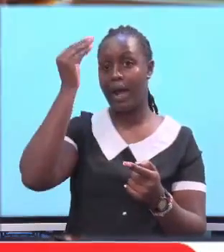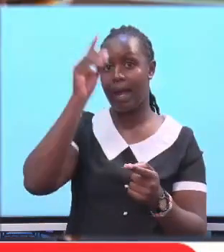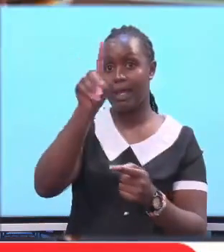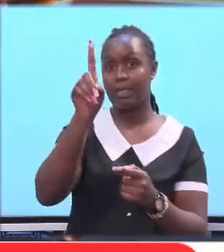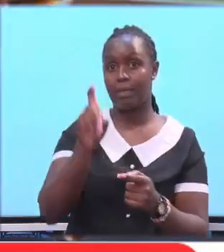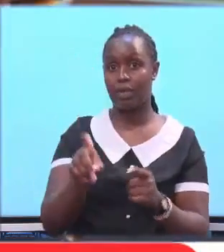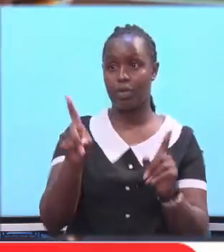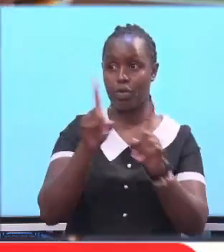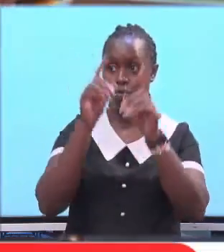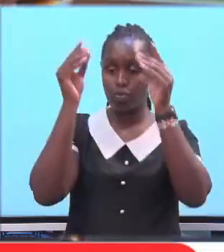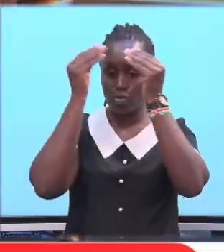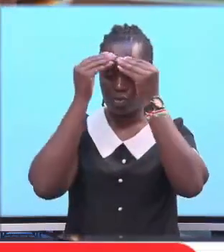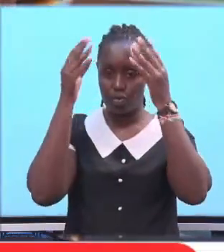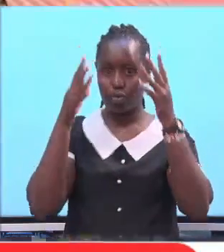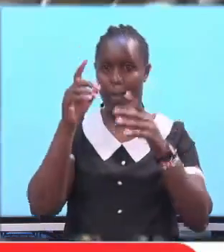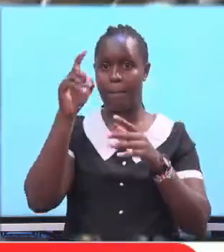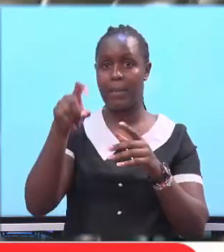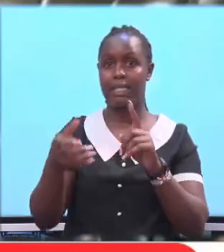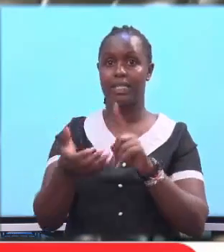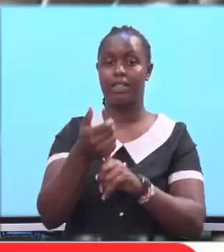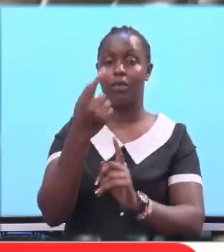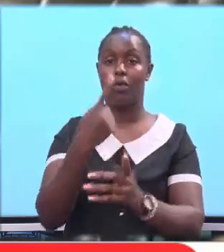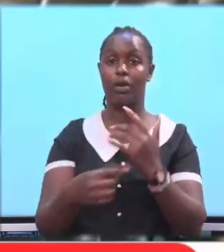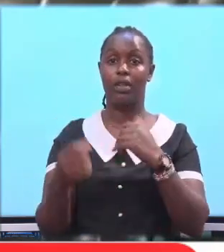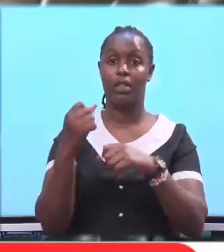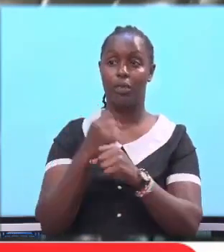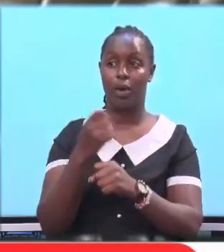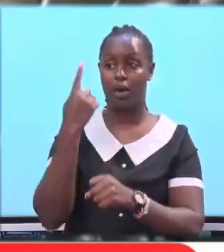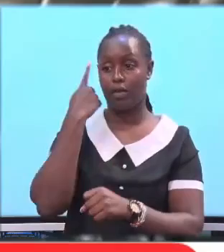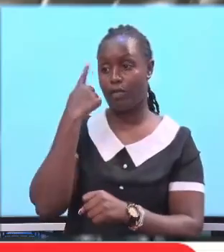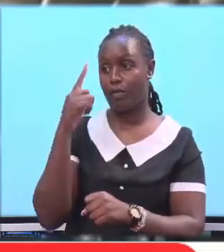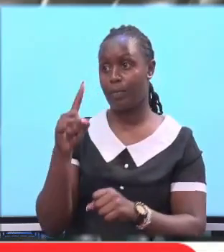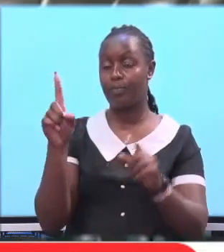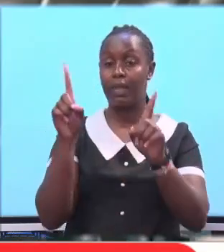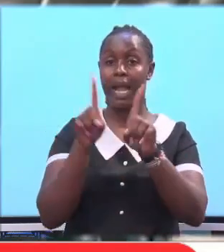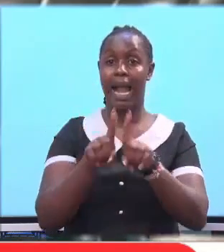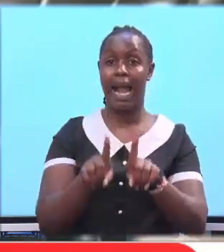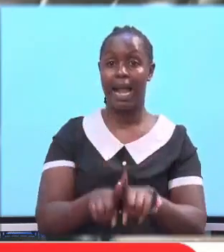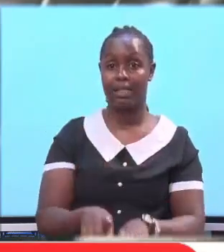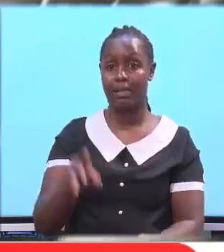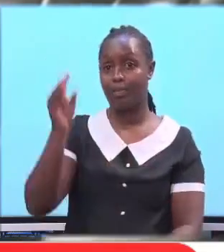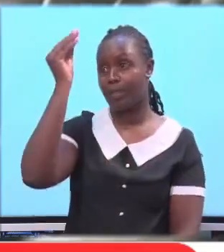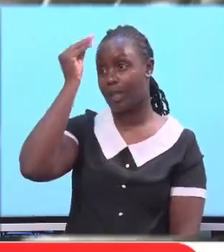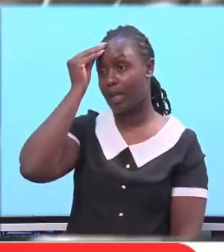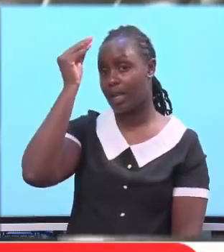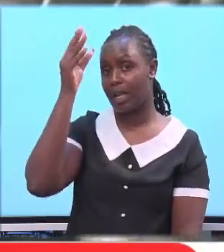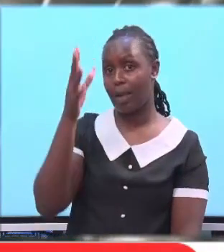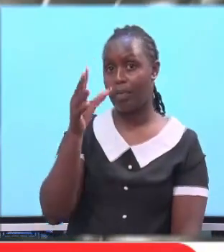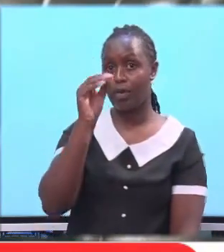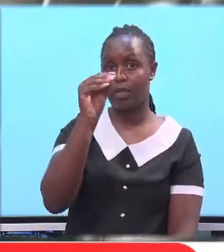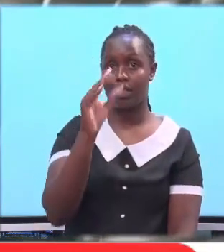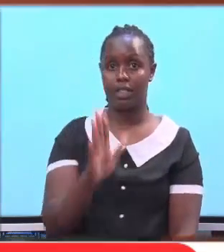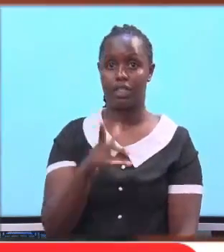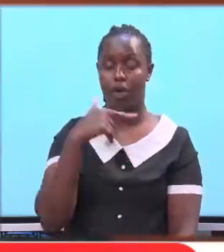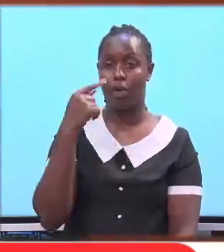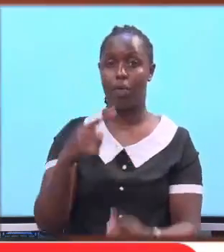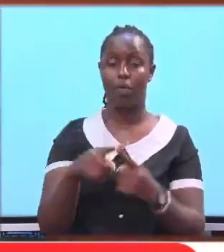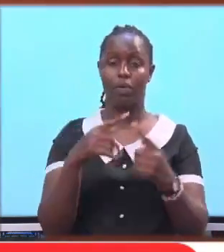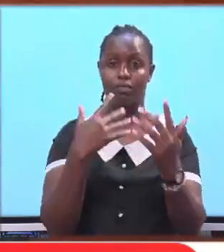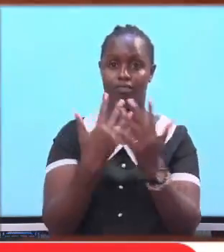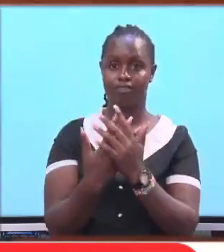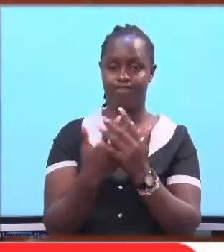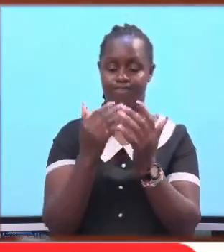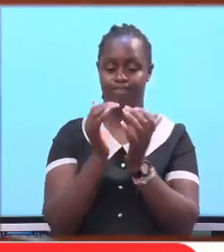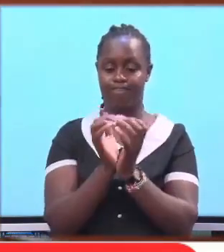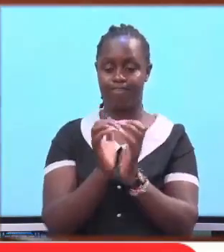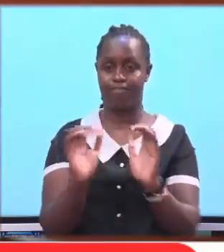get what they have worked for. This as a Kiambu teacher who was arrested Thursday was released on a 100,000 shillings